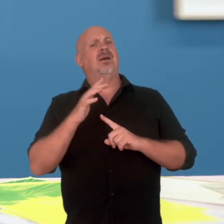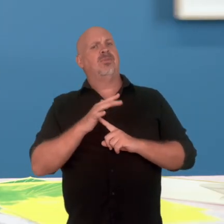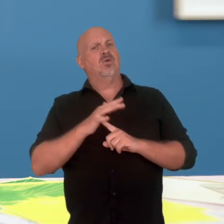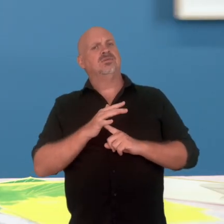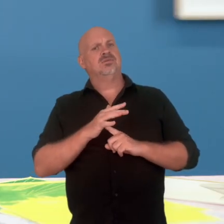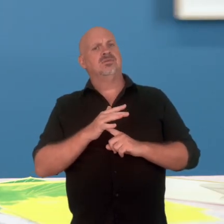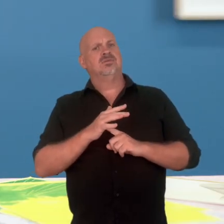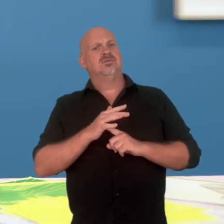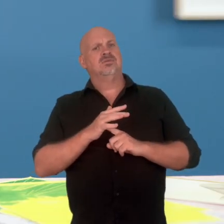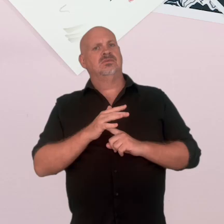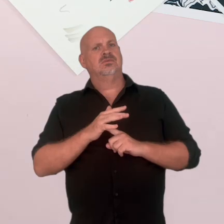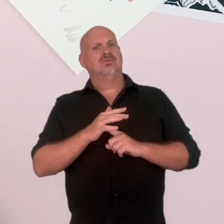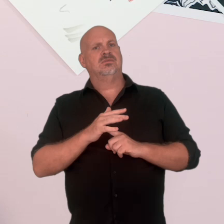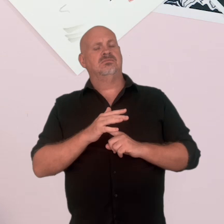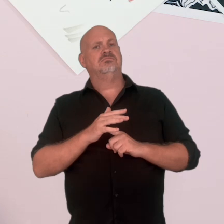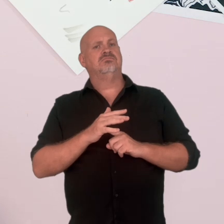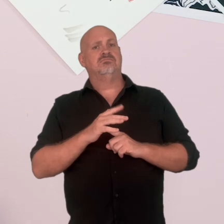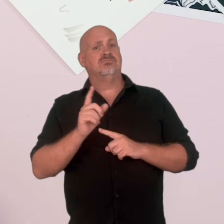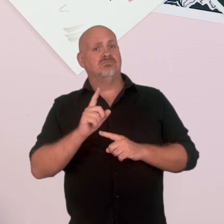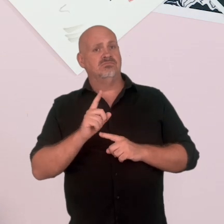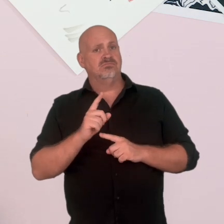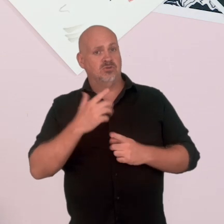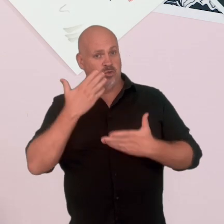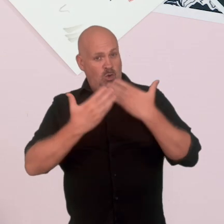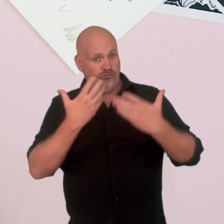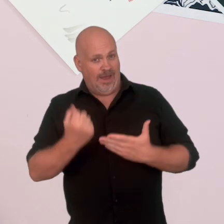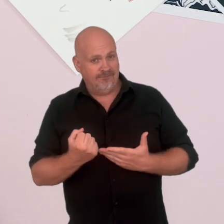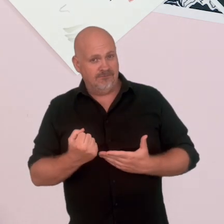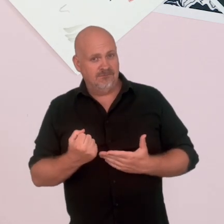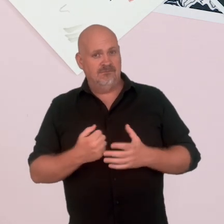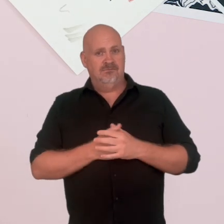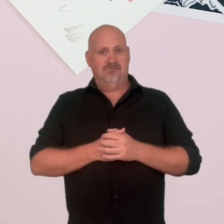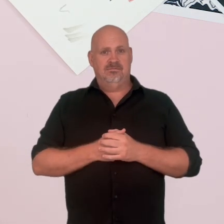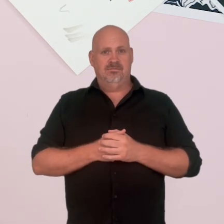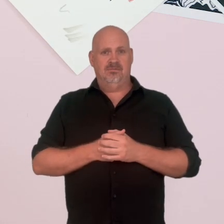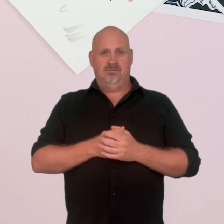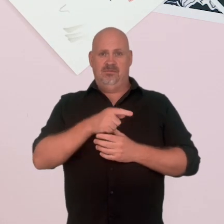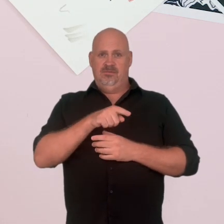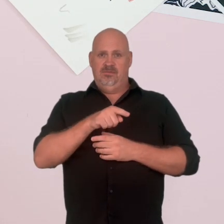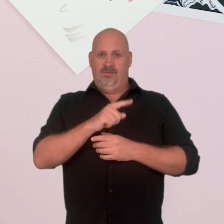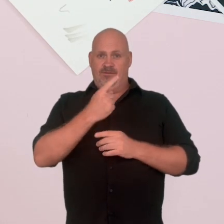there a story to tell? So maybe the first point that we come off from